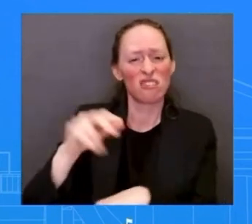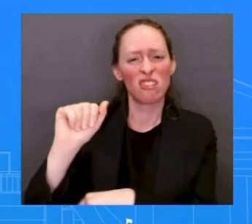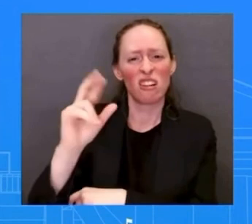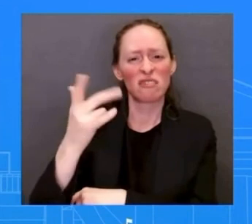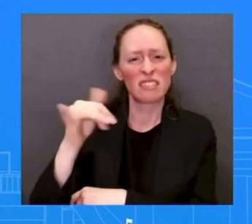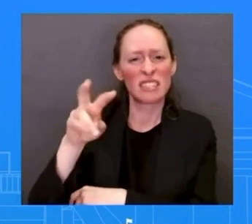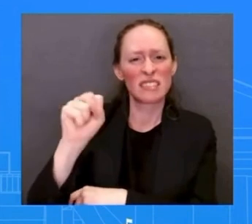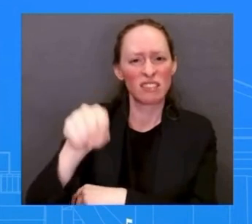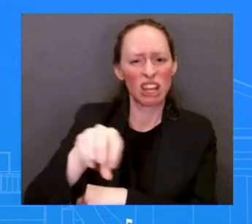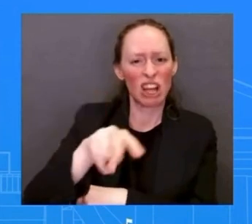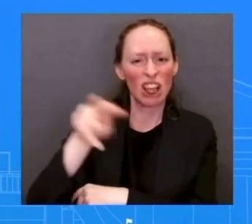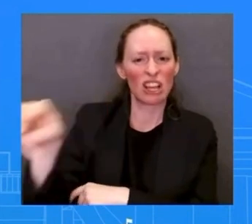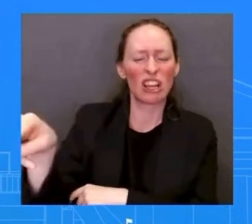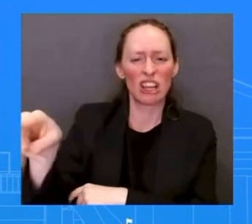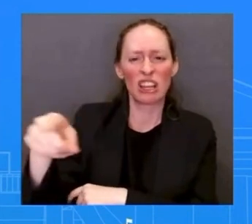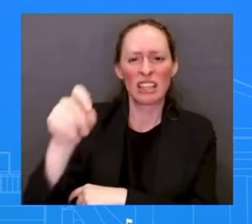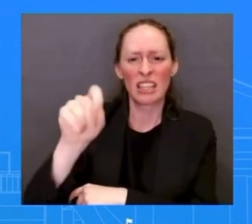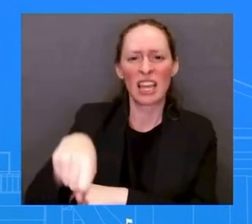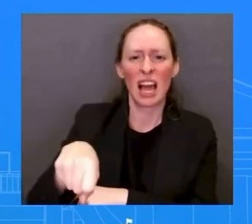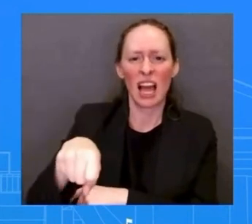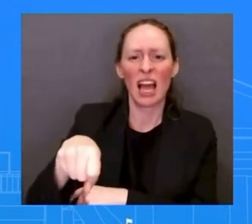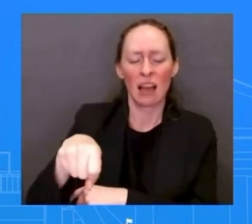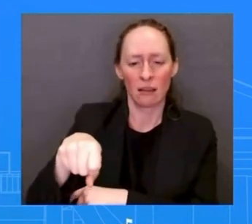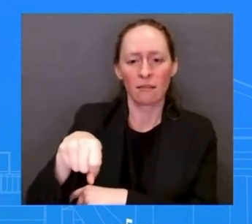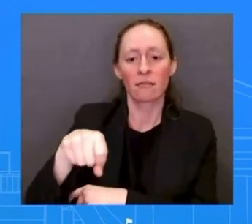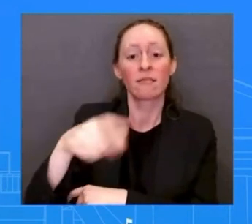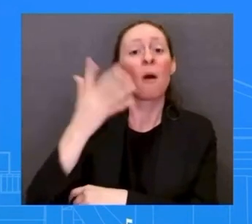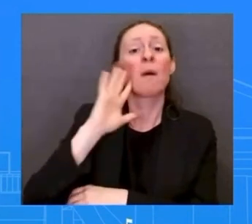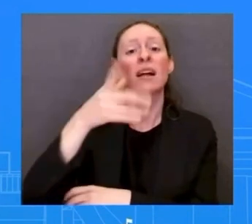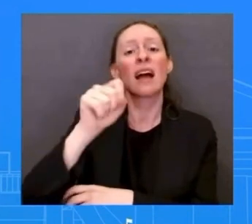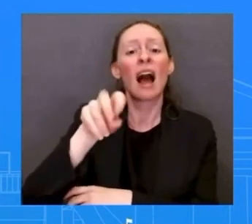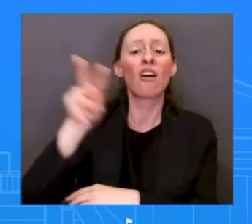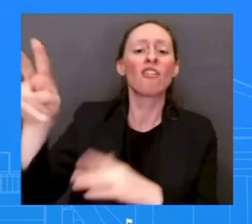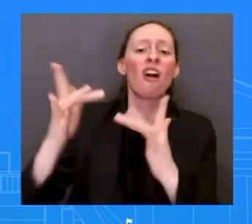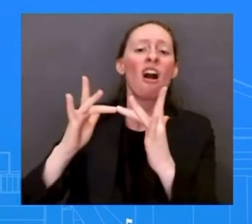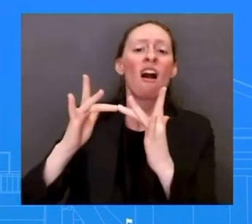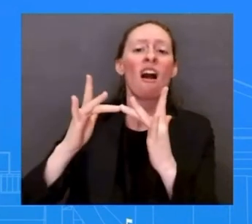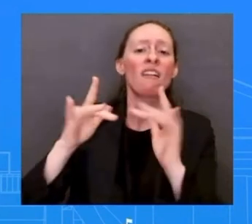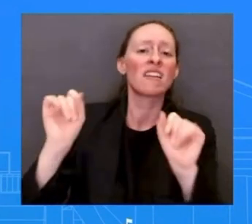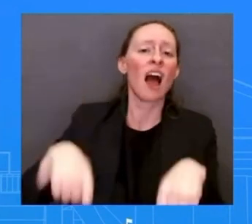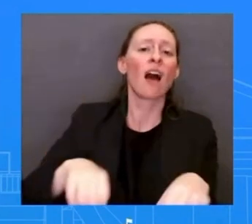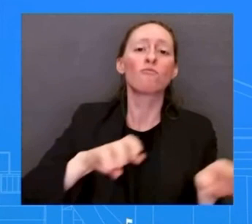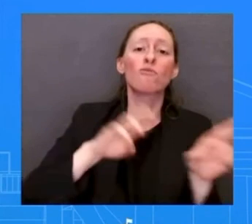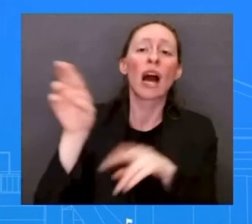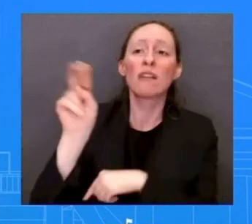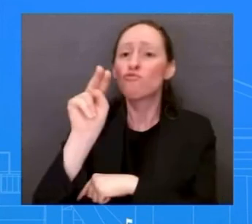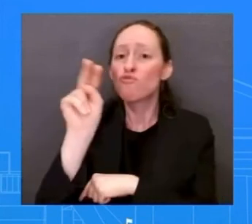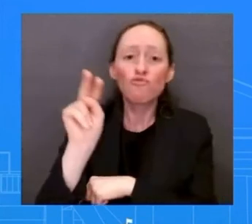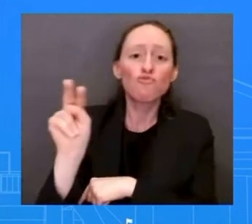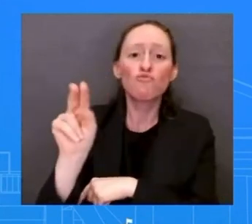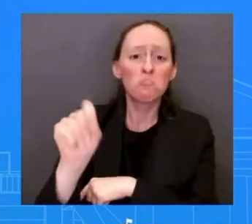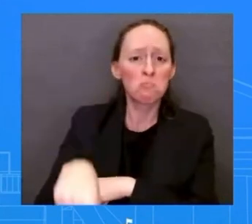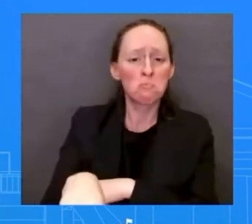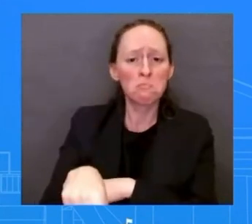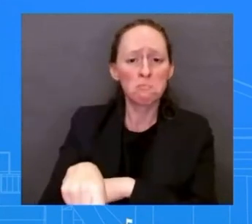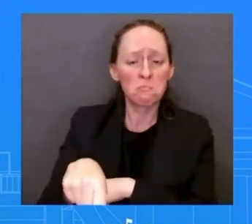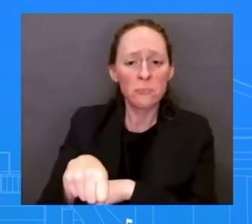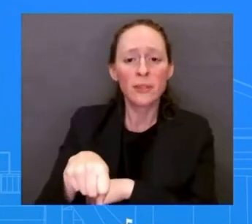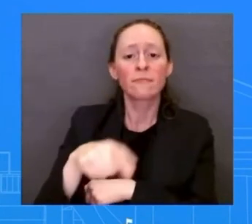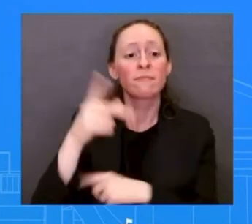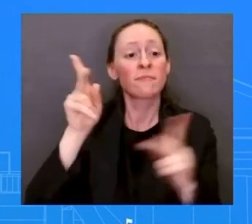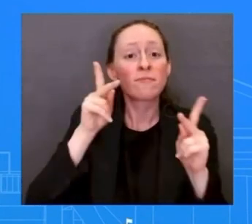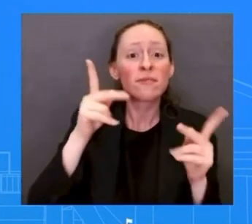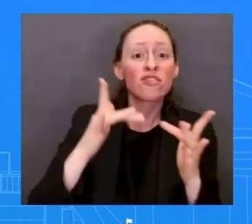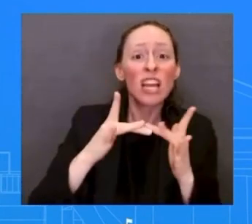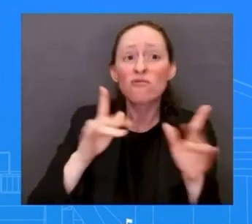the entire collection to make it more accessible to the public. Any other specifics or any additional information, I certainly will refer